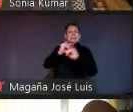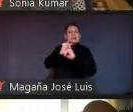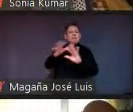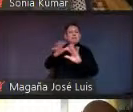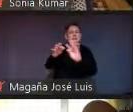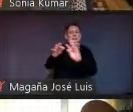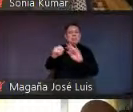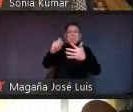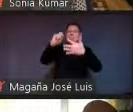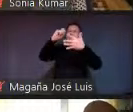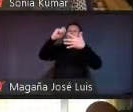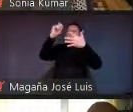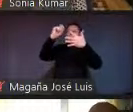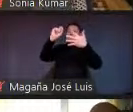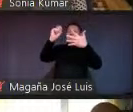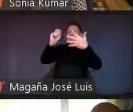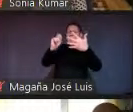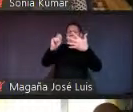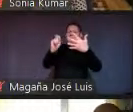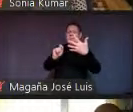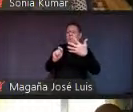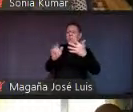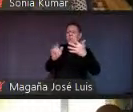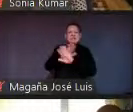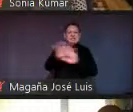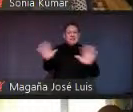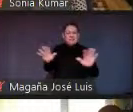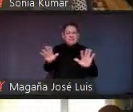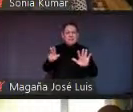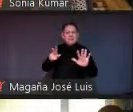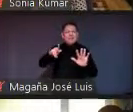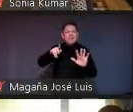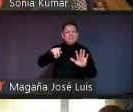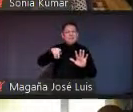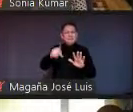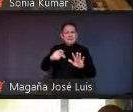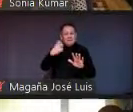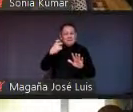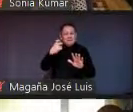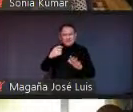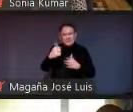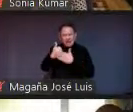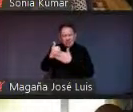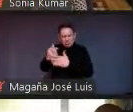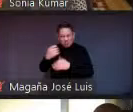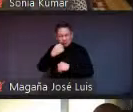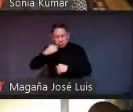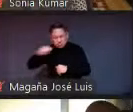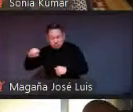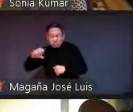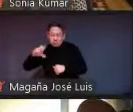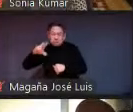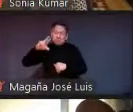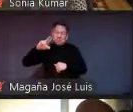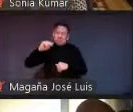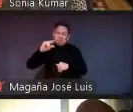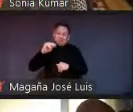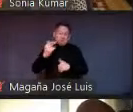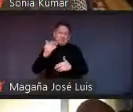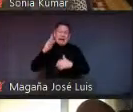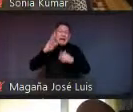patients. And that has led to some people to shift to using the word capabilities rather than